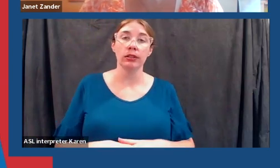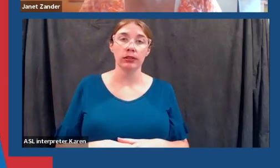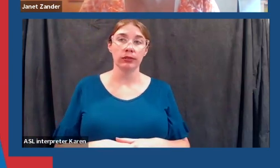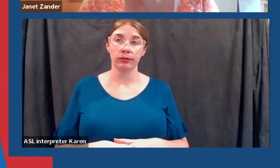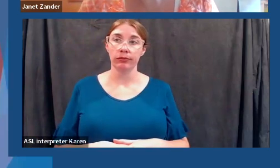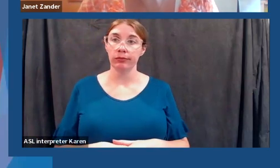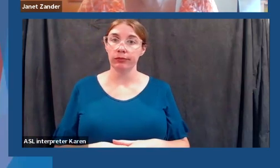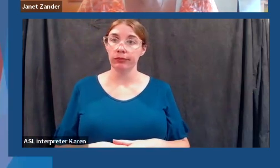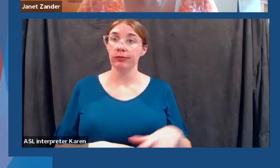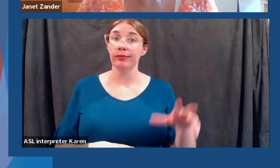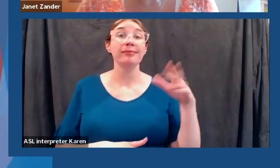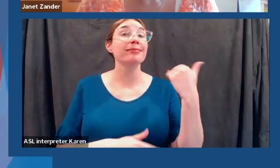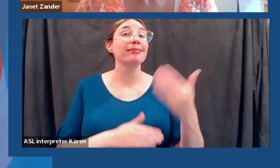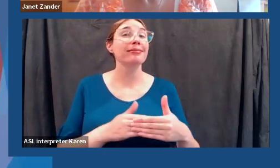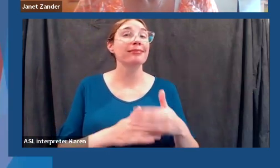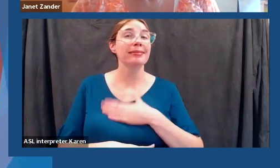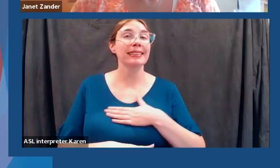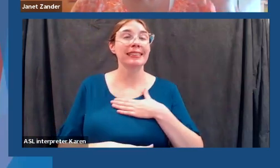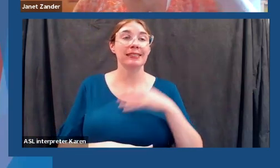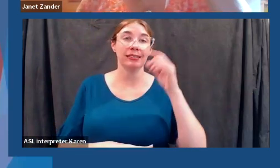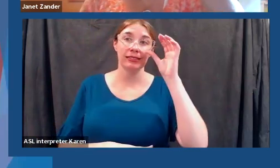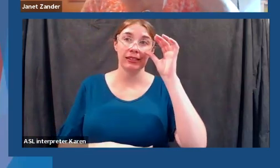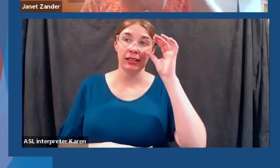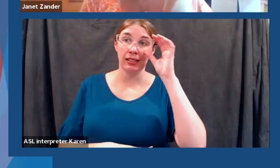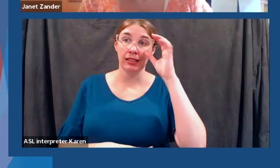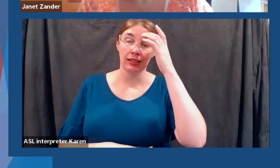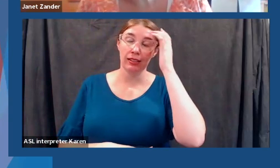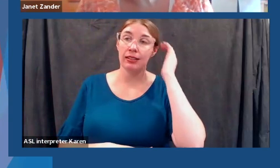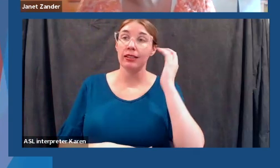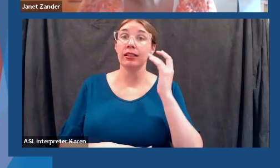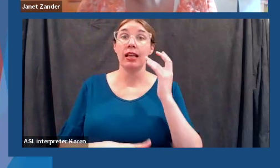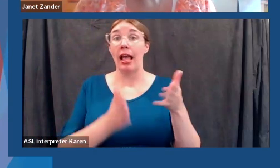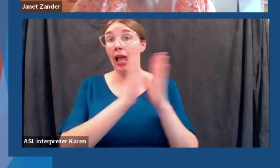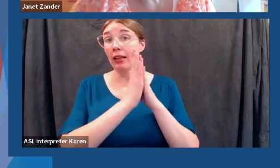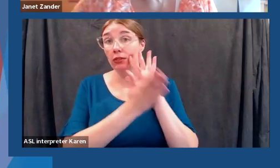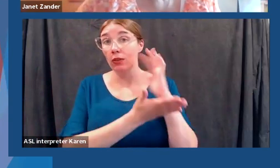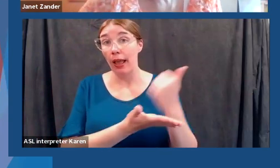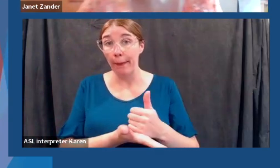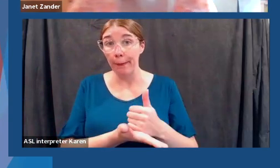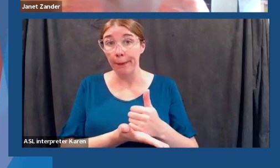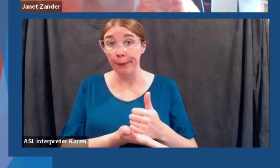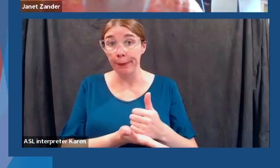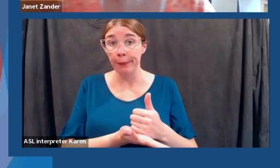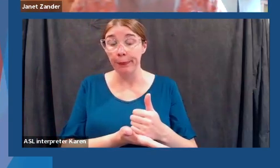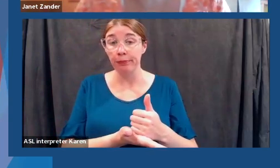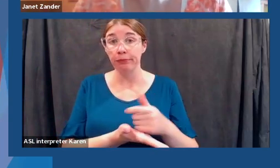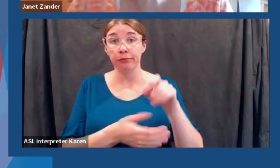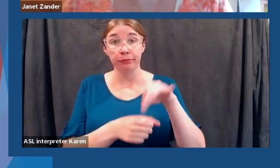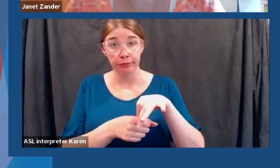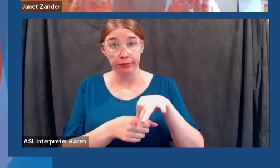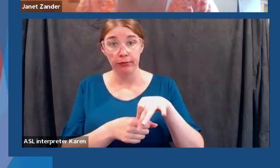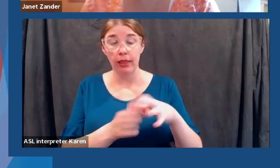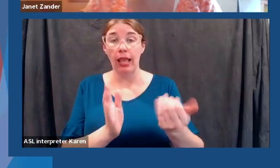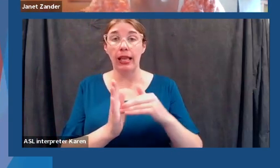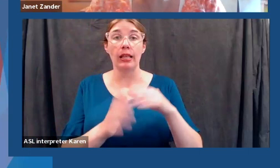Next slide, please. Getting assistance, just wanting to emphasize that it is the voter's